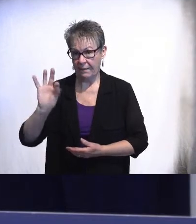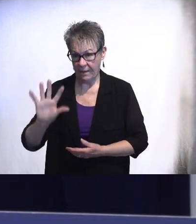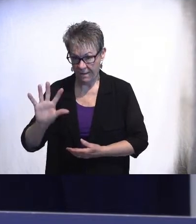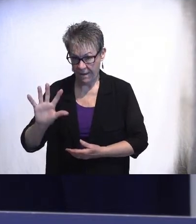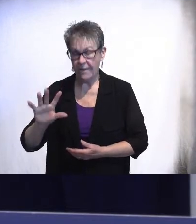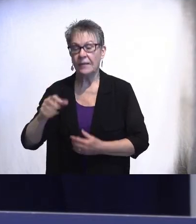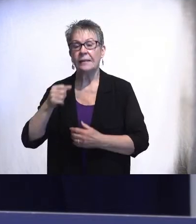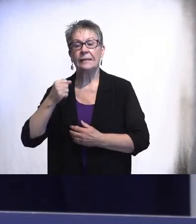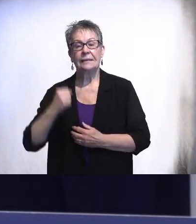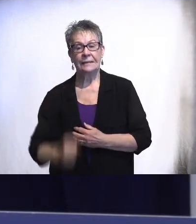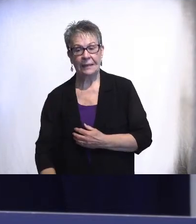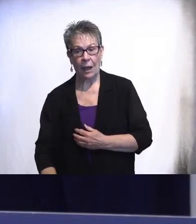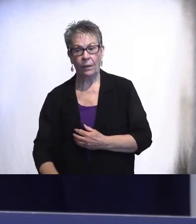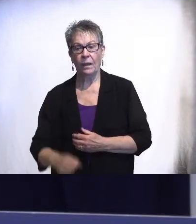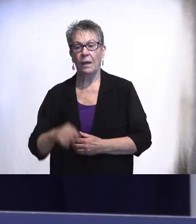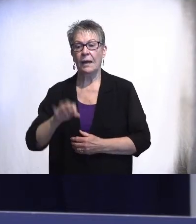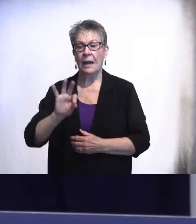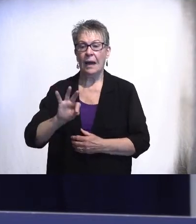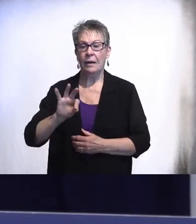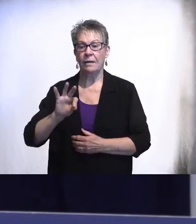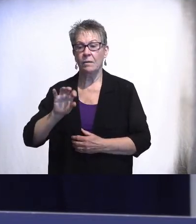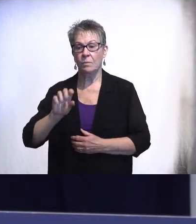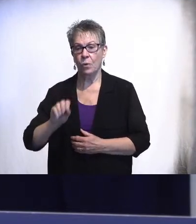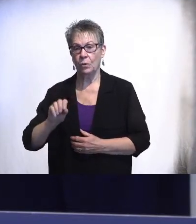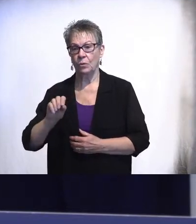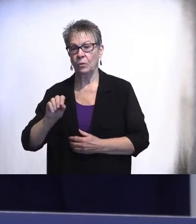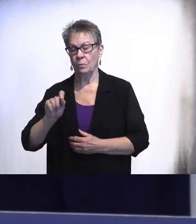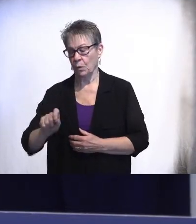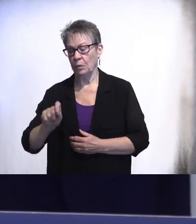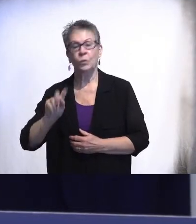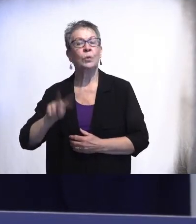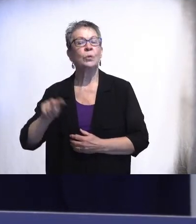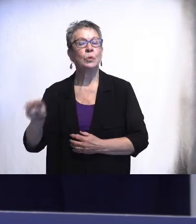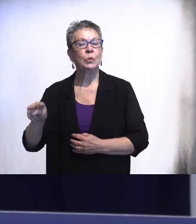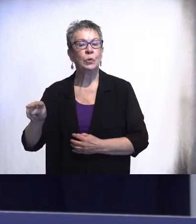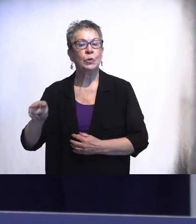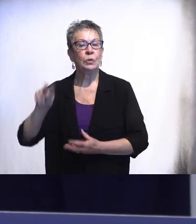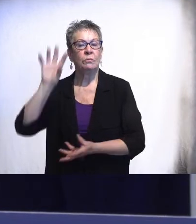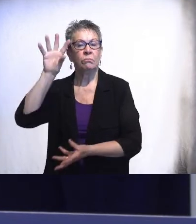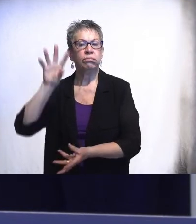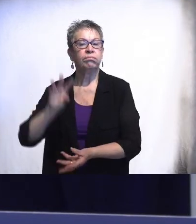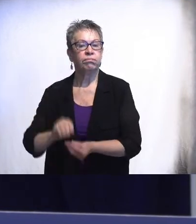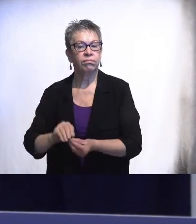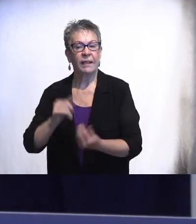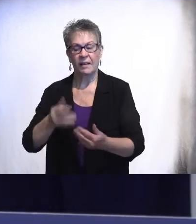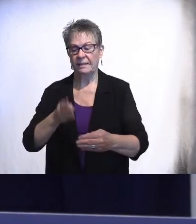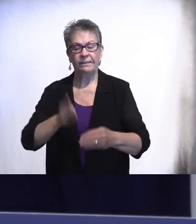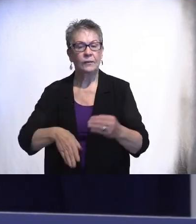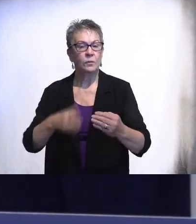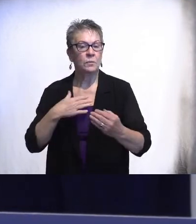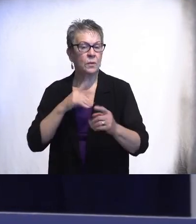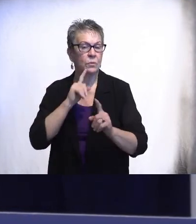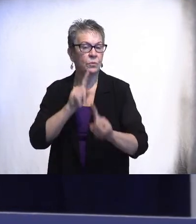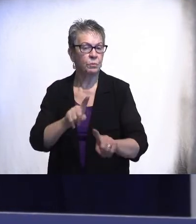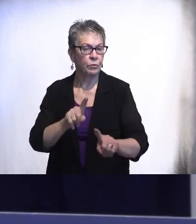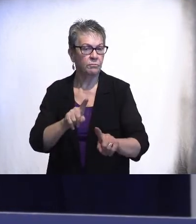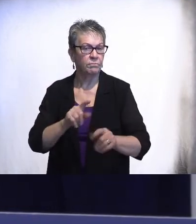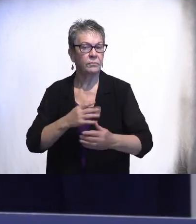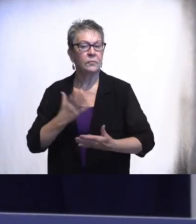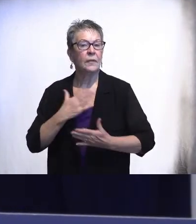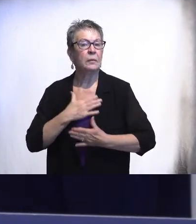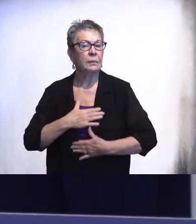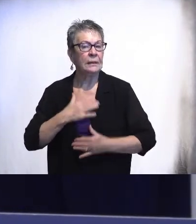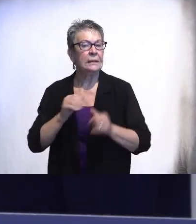state 9.22%. So that concludes my daily report. Please continue to stay safe. Let's get vaccinated,